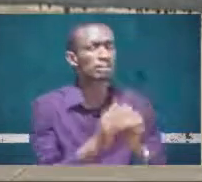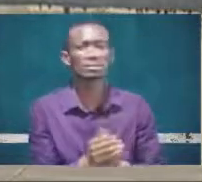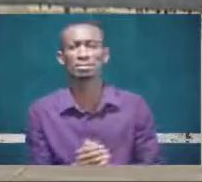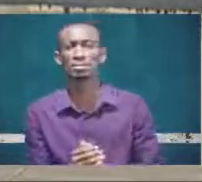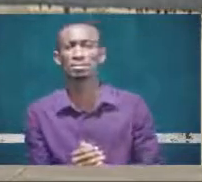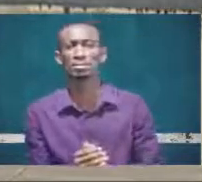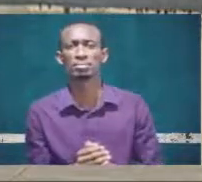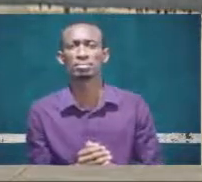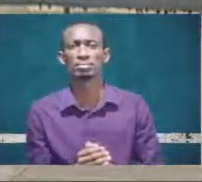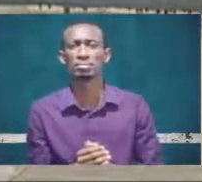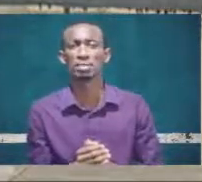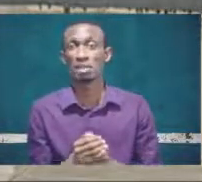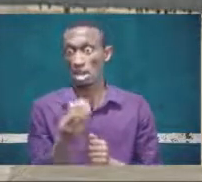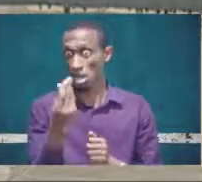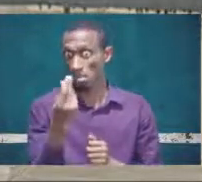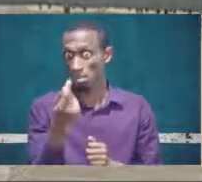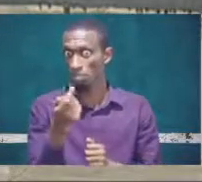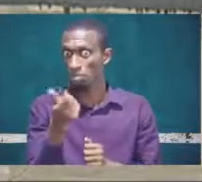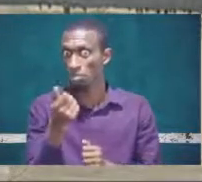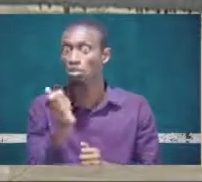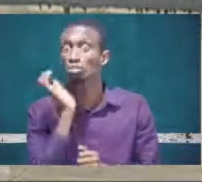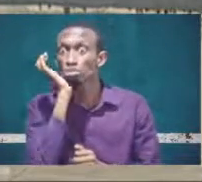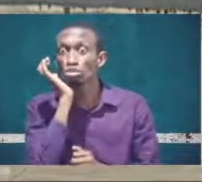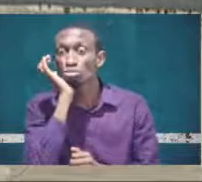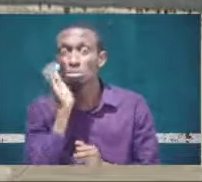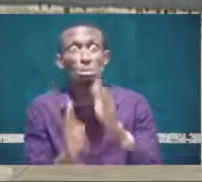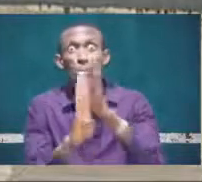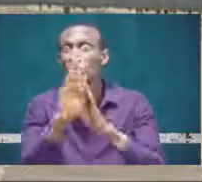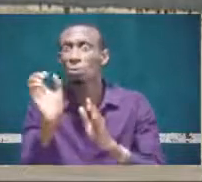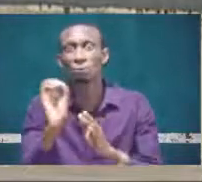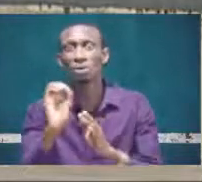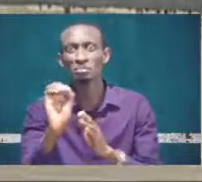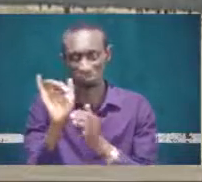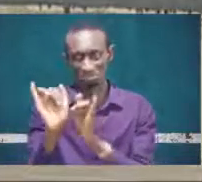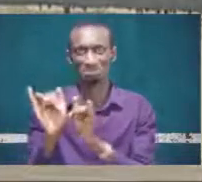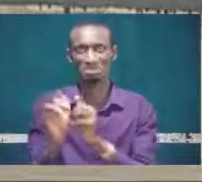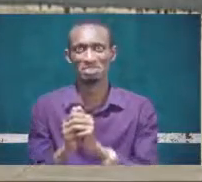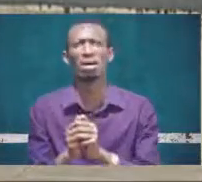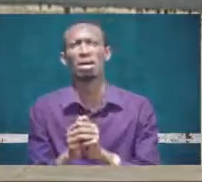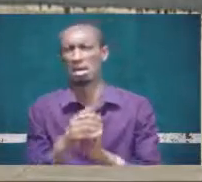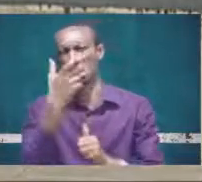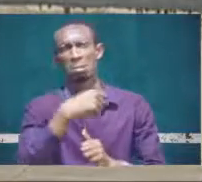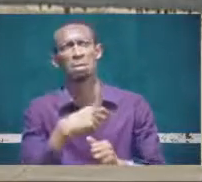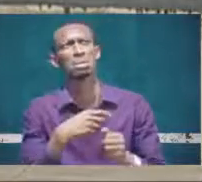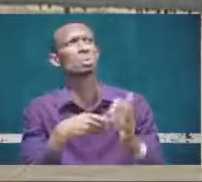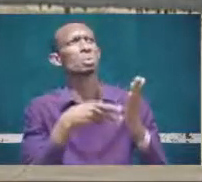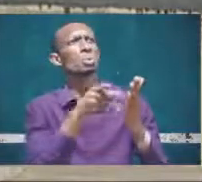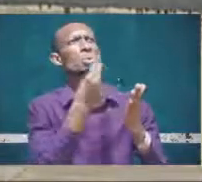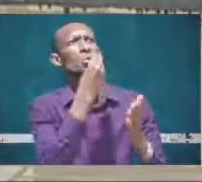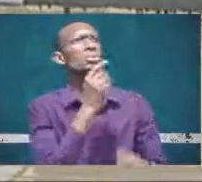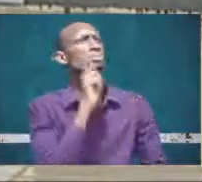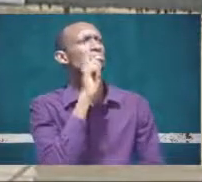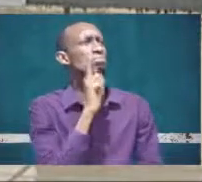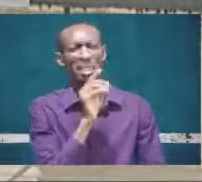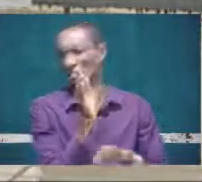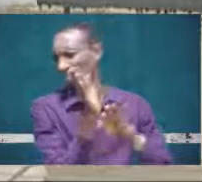has increased, and the price of beans have not increased. So consumers here will shift from peas, and the demand